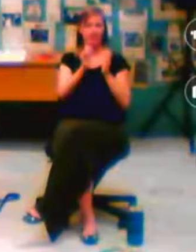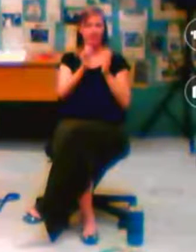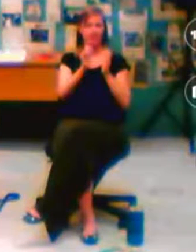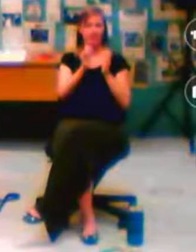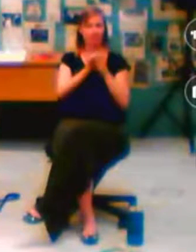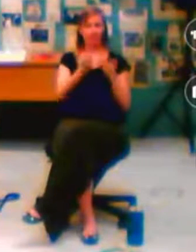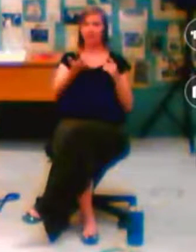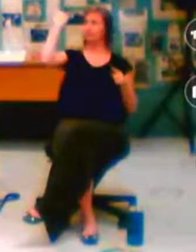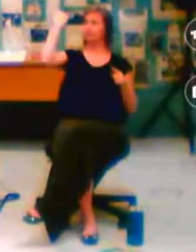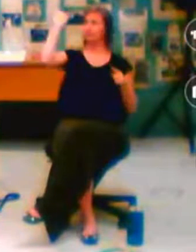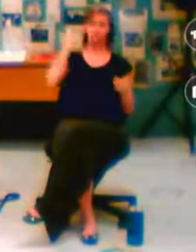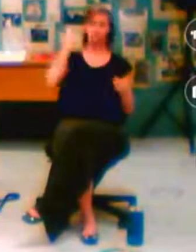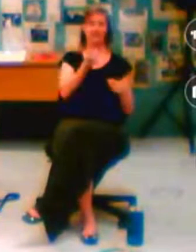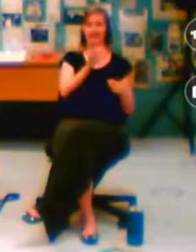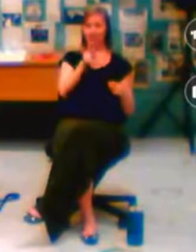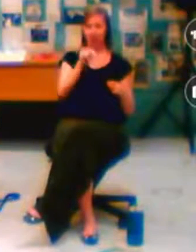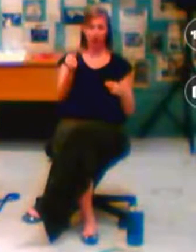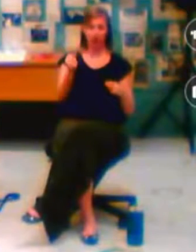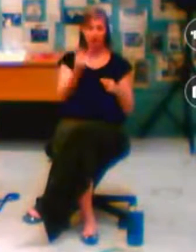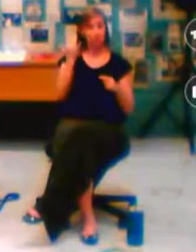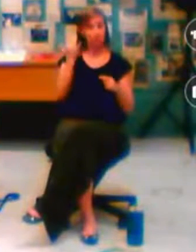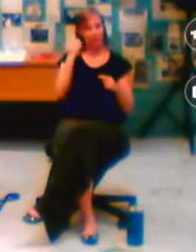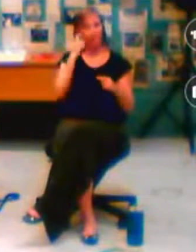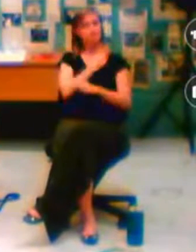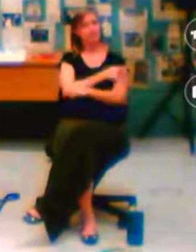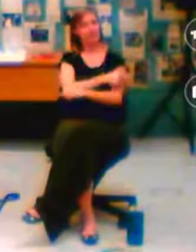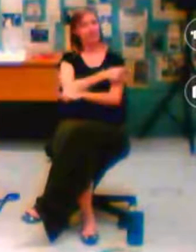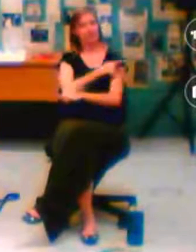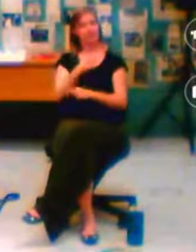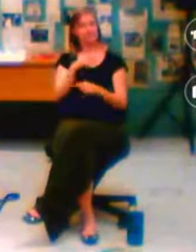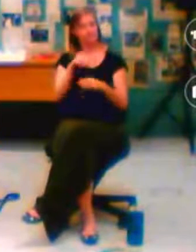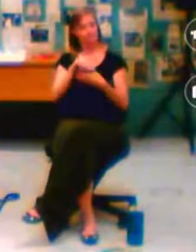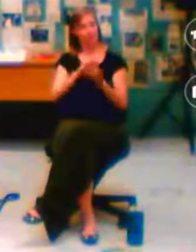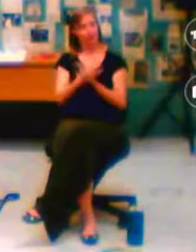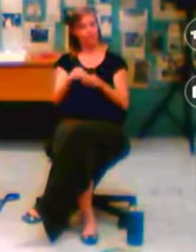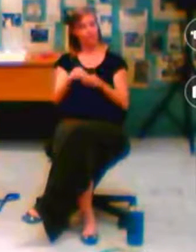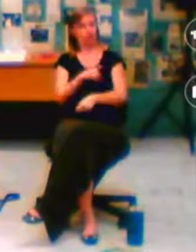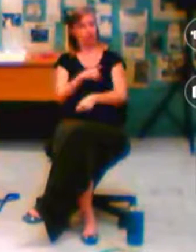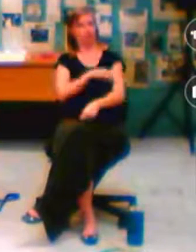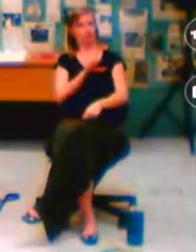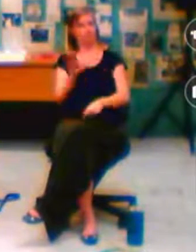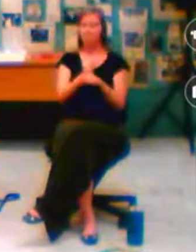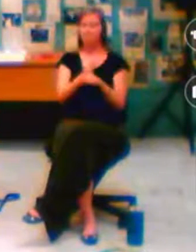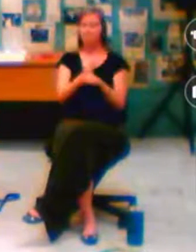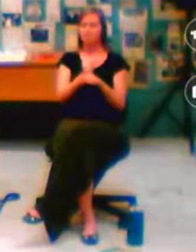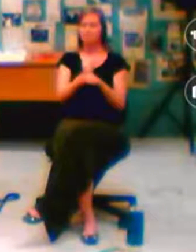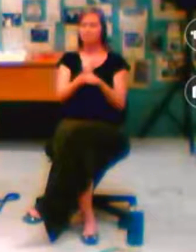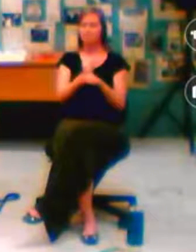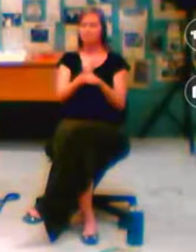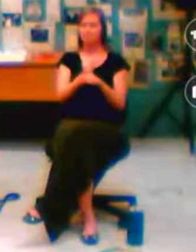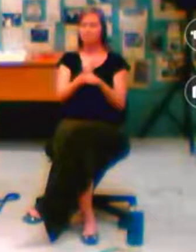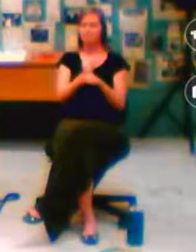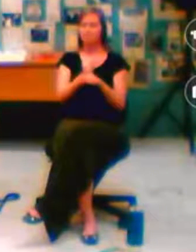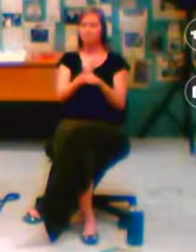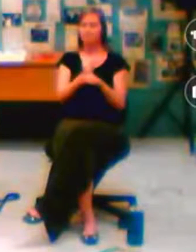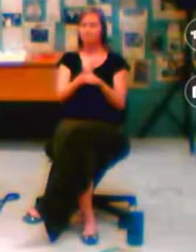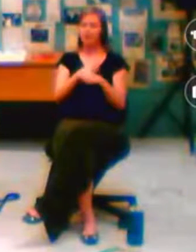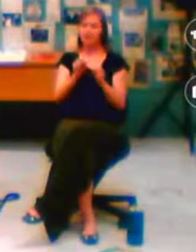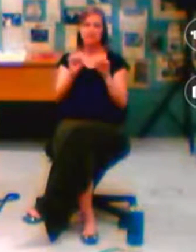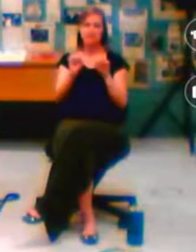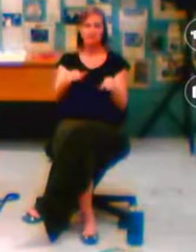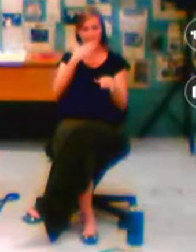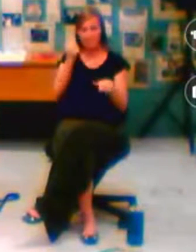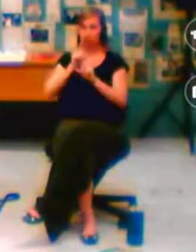can do that would make it even better than, much better than it is now and better than in these countries. This is an old-style reform that goes back